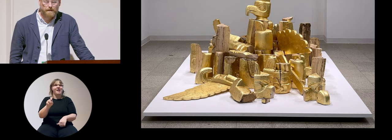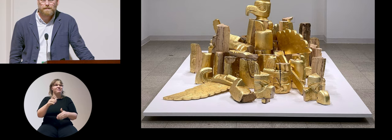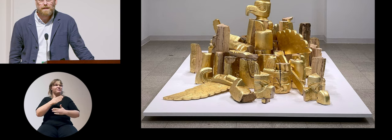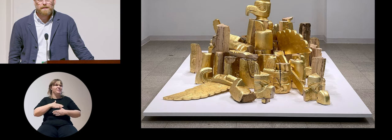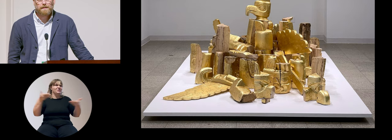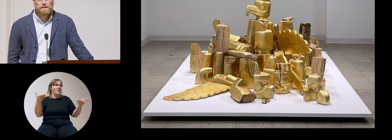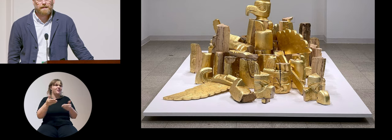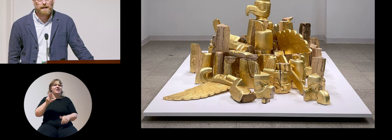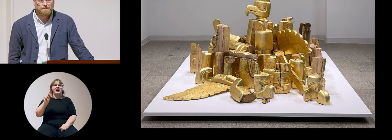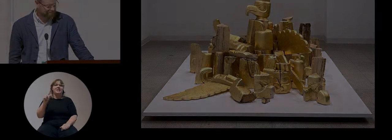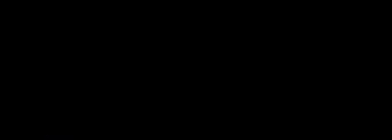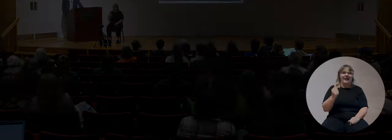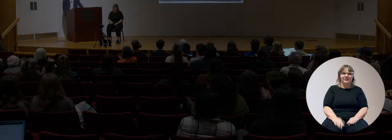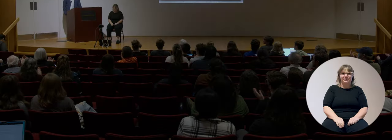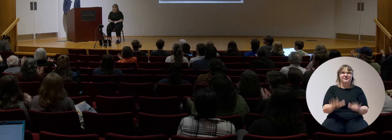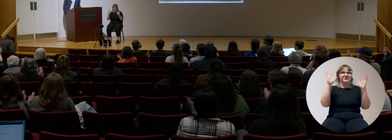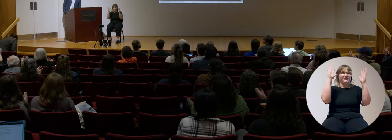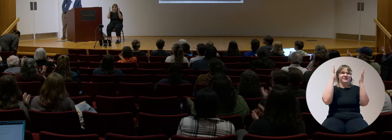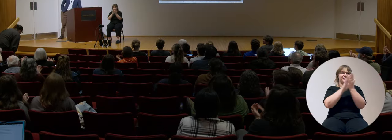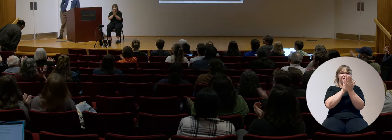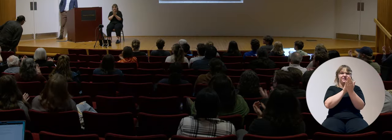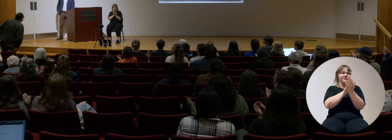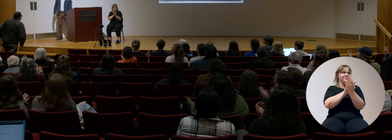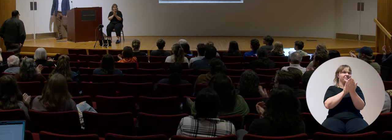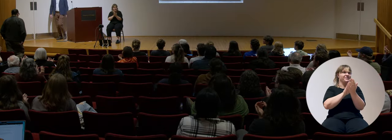help me welcome Nicholas Galanin.